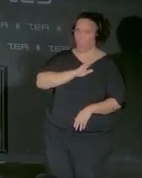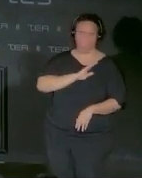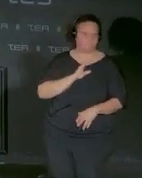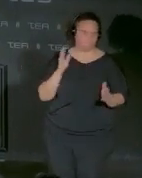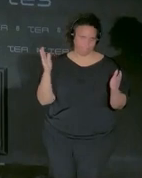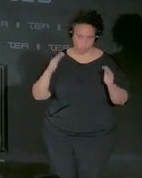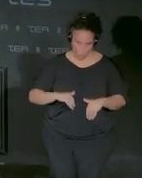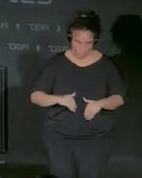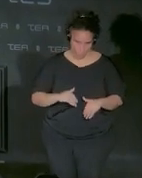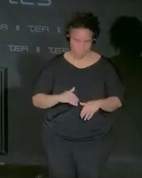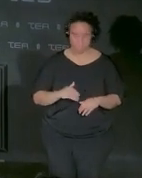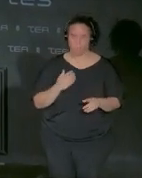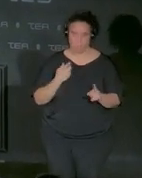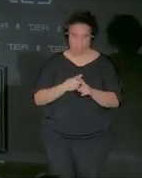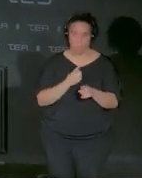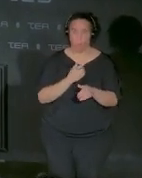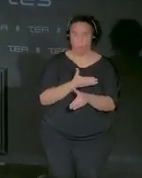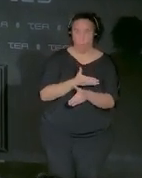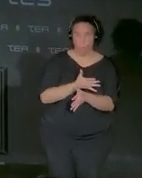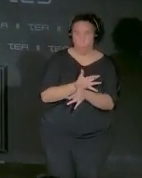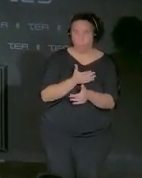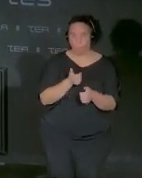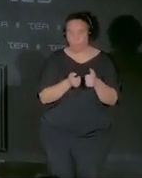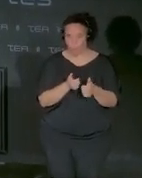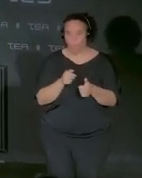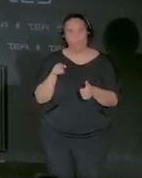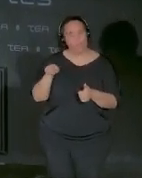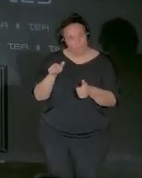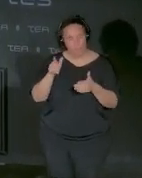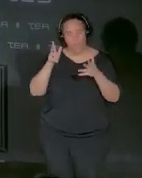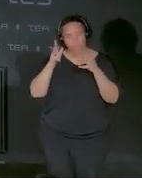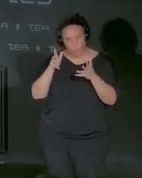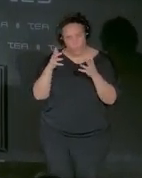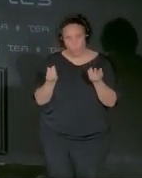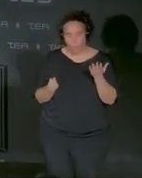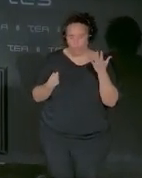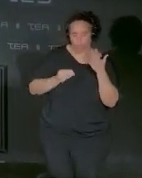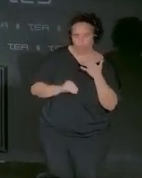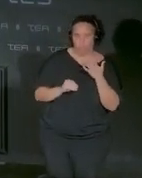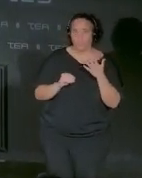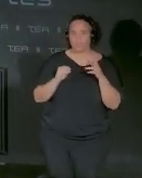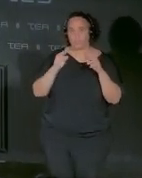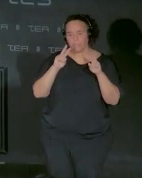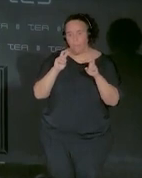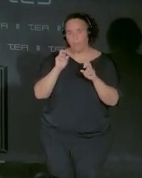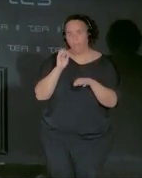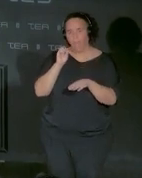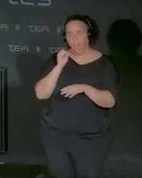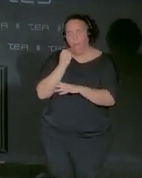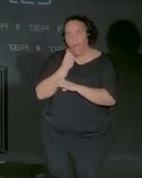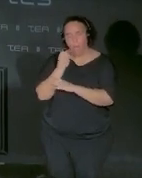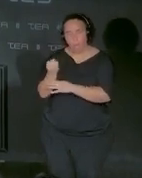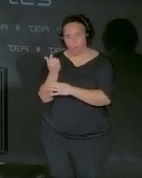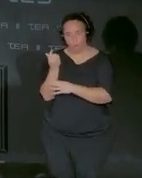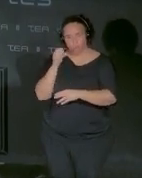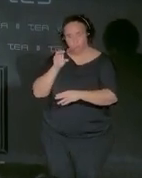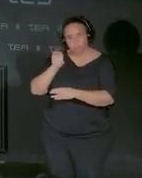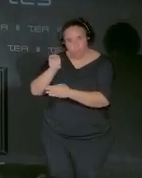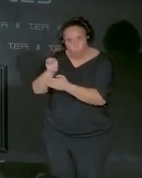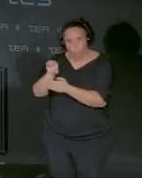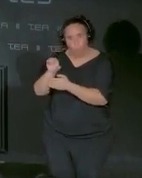more. It's something that we all learned in cultural funds. We've been doing it for a long time. And I would like to offer our support from regional and